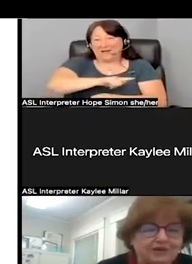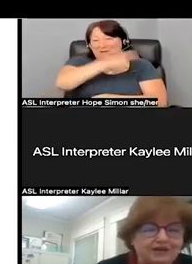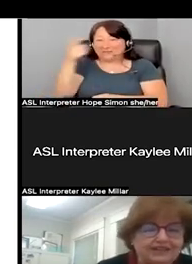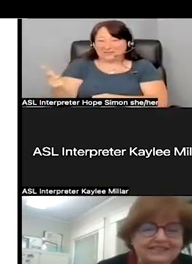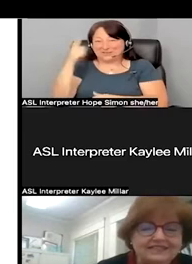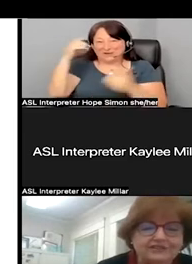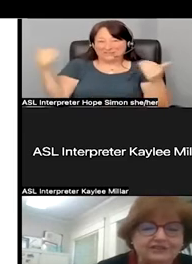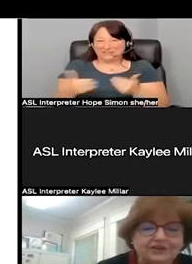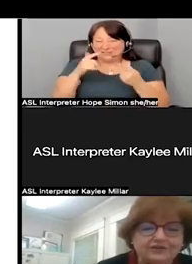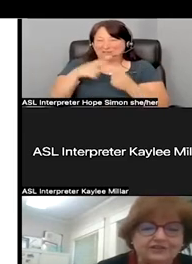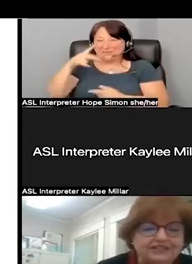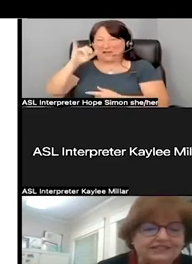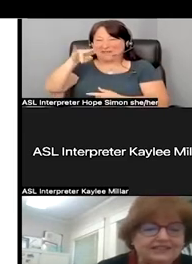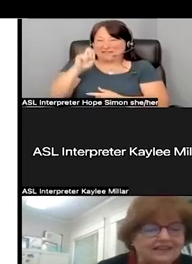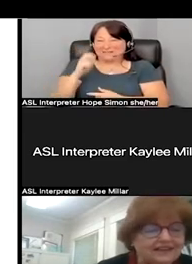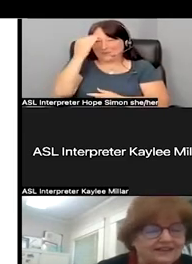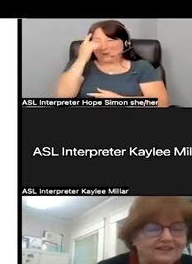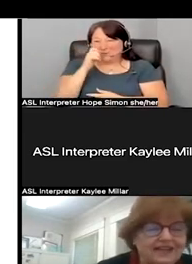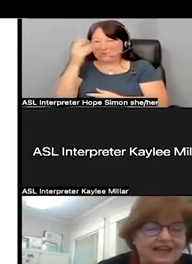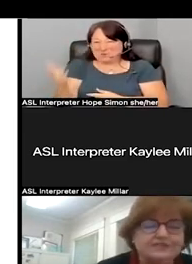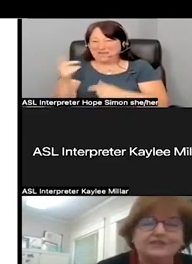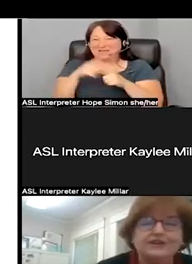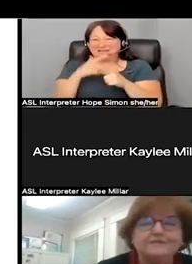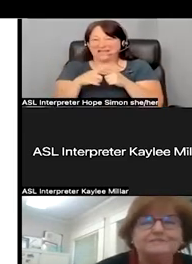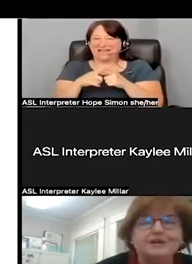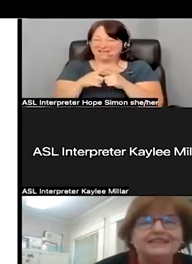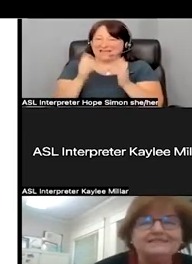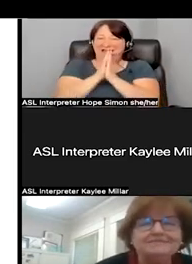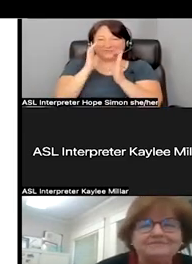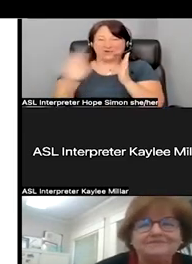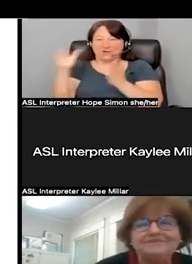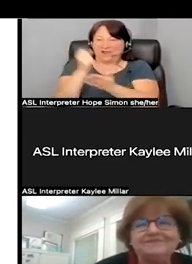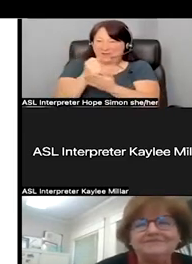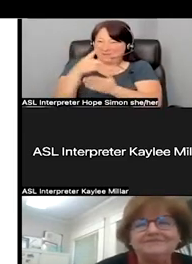introduction to Pauline to get you to know who she is and kind of ask for your help. Pauline?